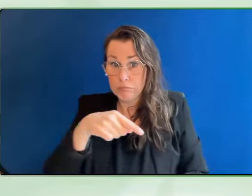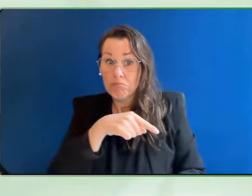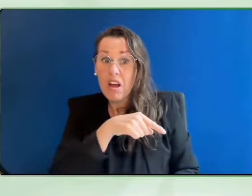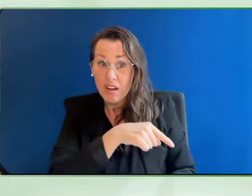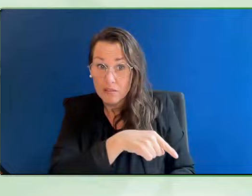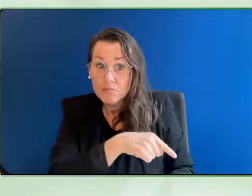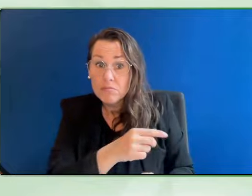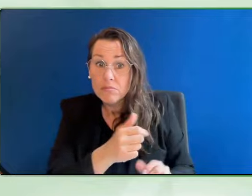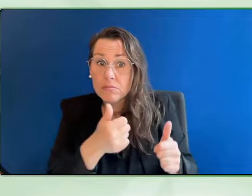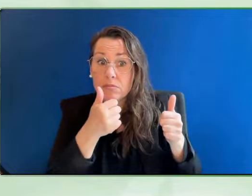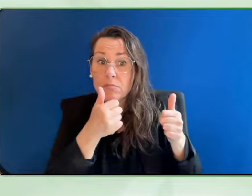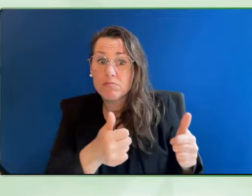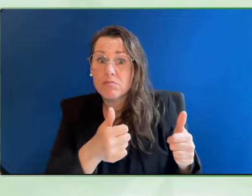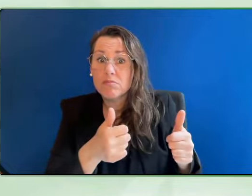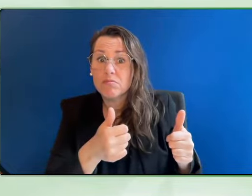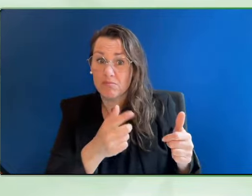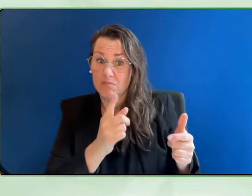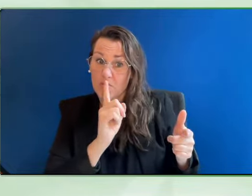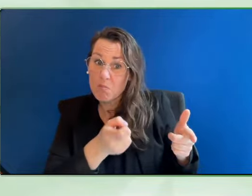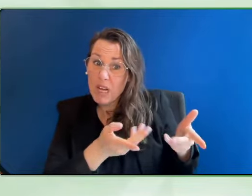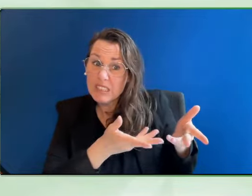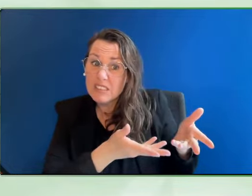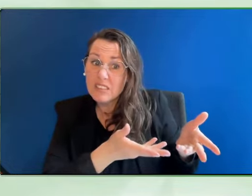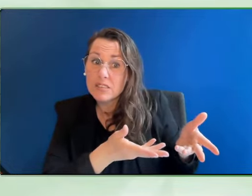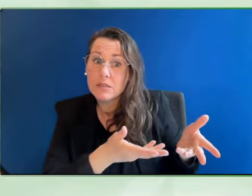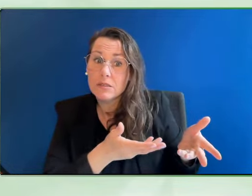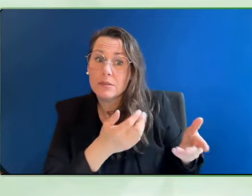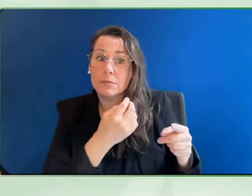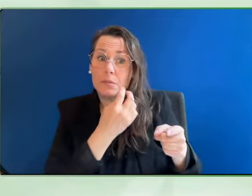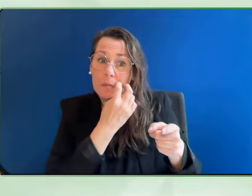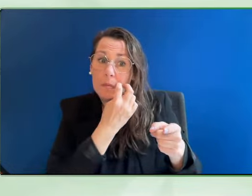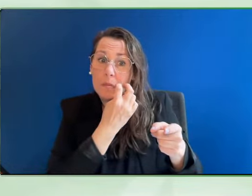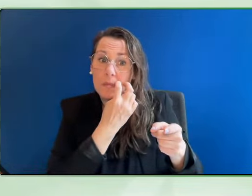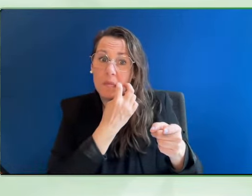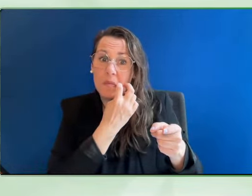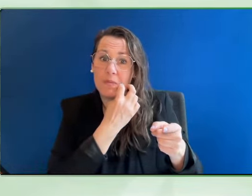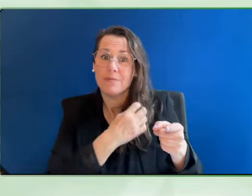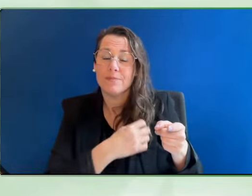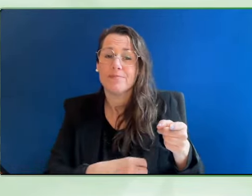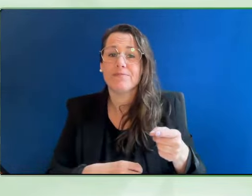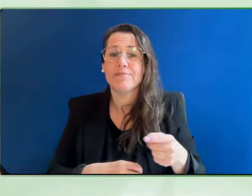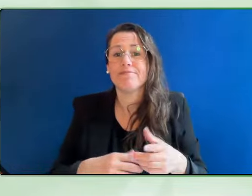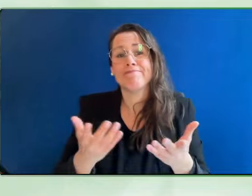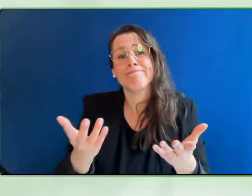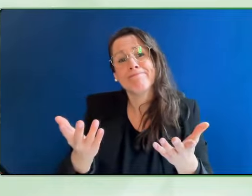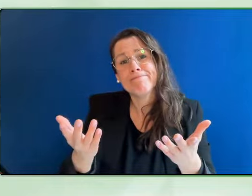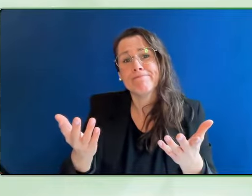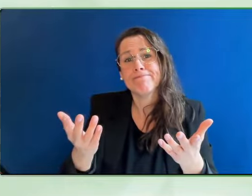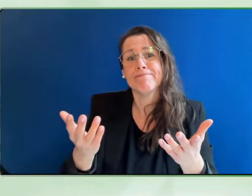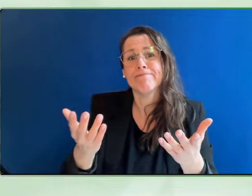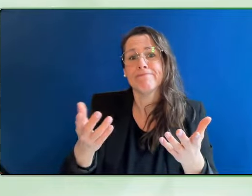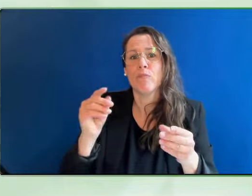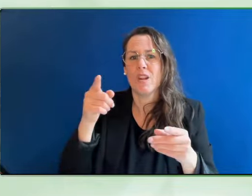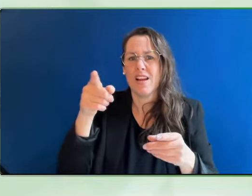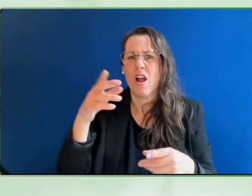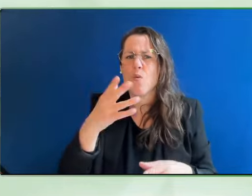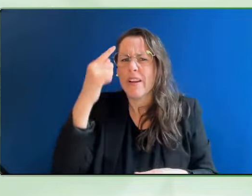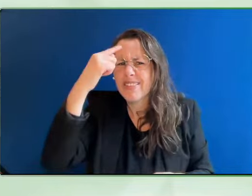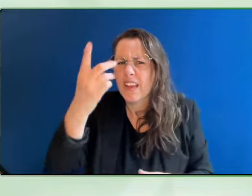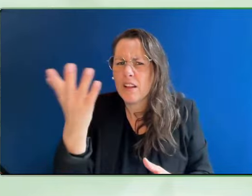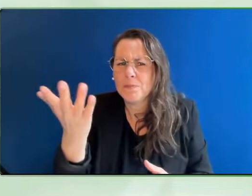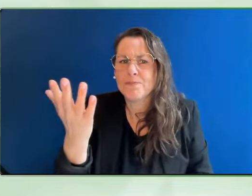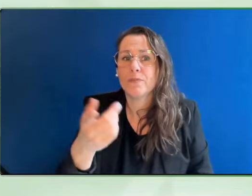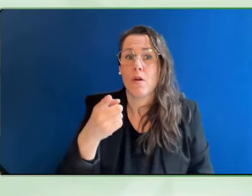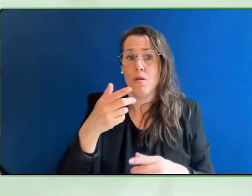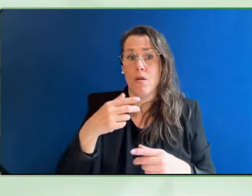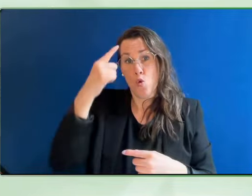it just didn't stop me of being a trumpet player. And so that was a story that, looking back